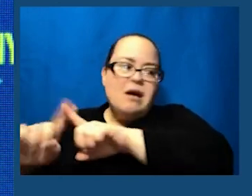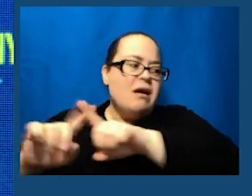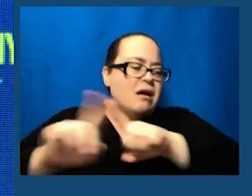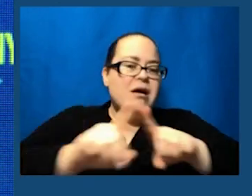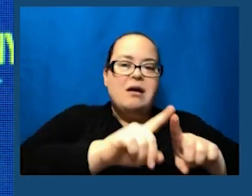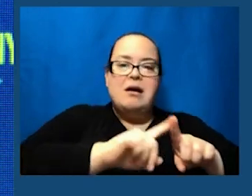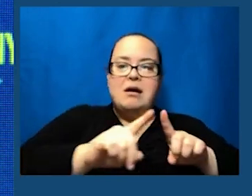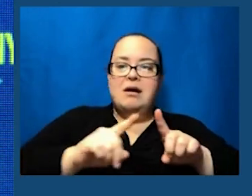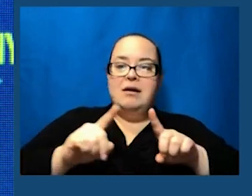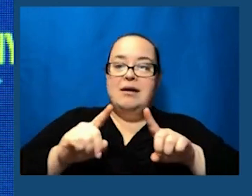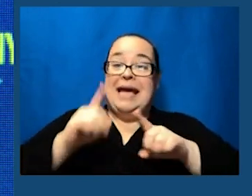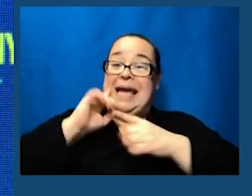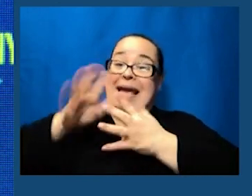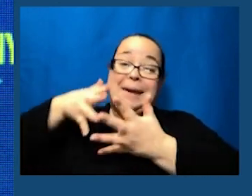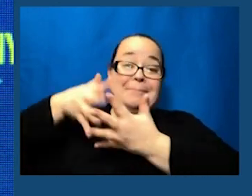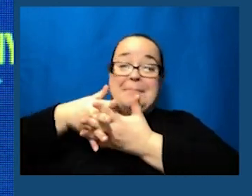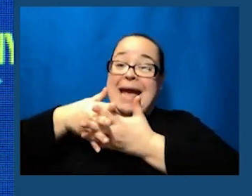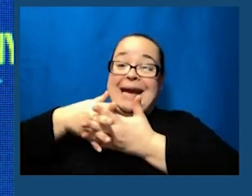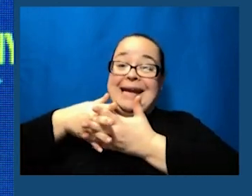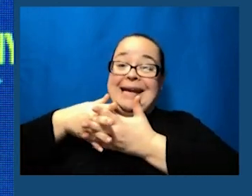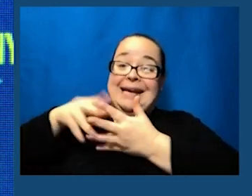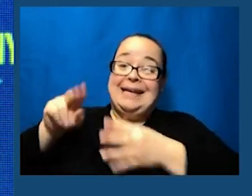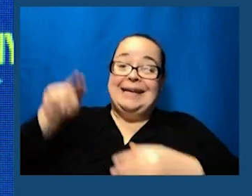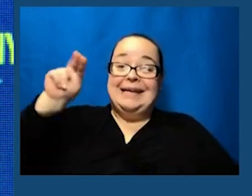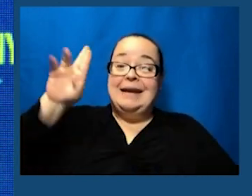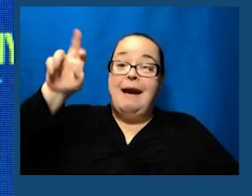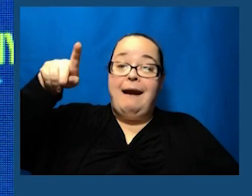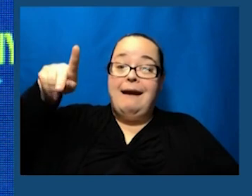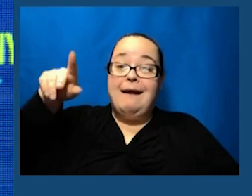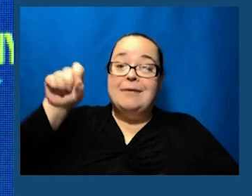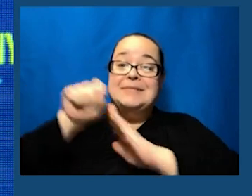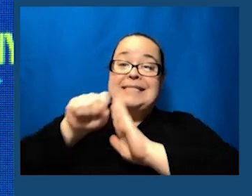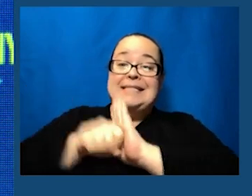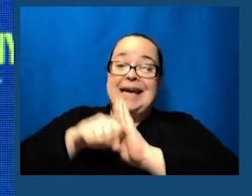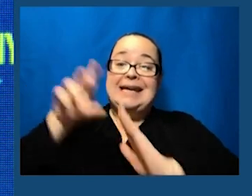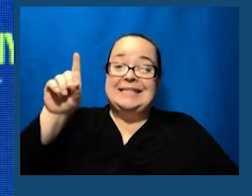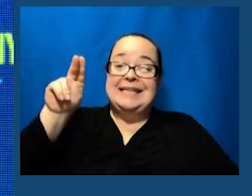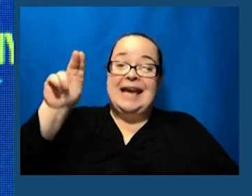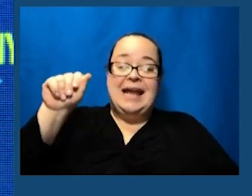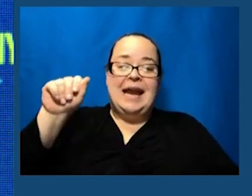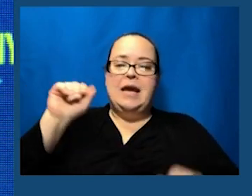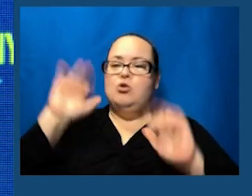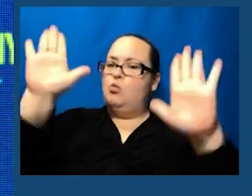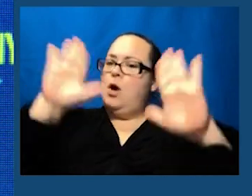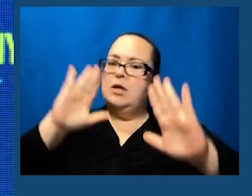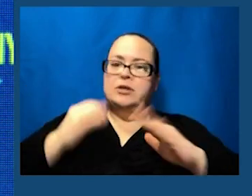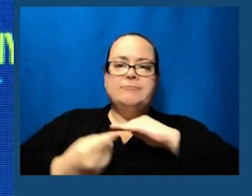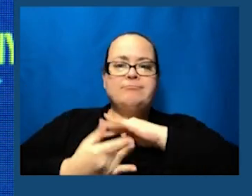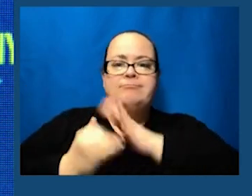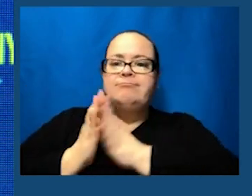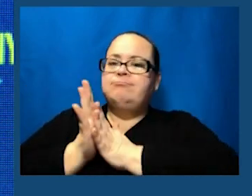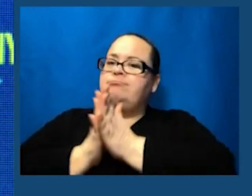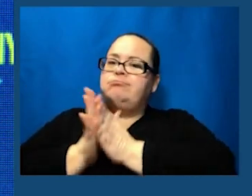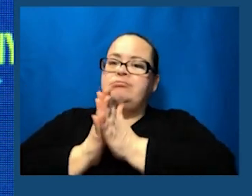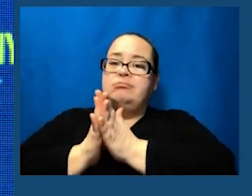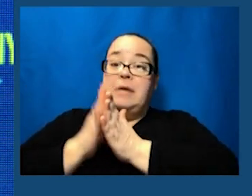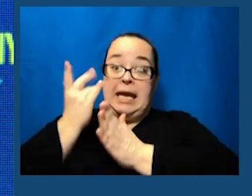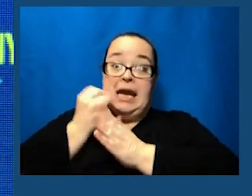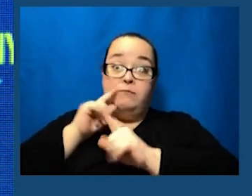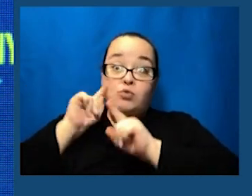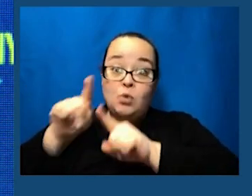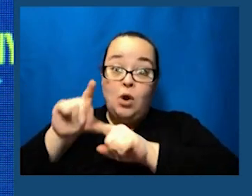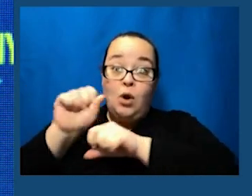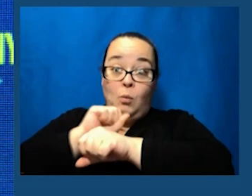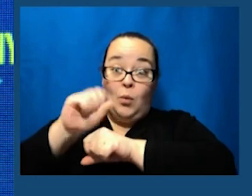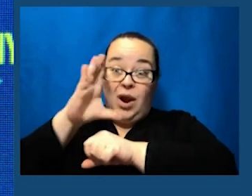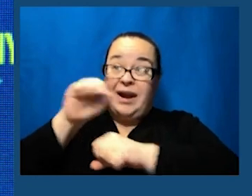DNA is this incredible work ethic that if you get that job at a great company that takes care of you, you'll stay. You'll be a lifer.